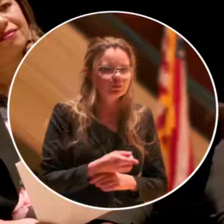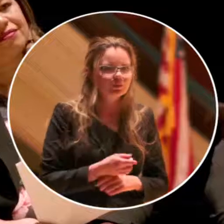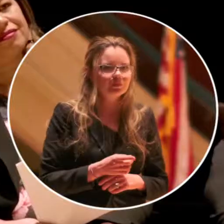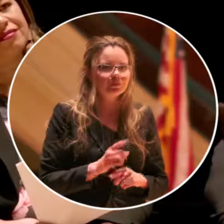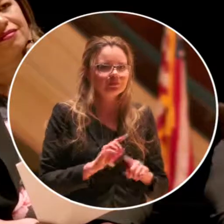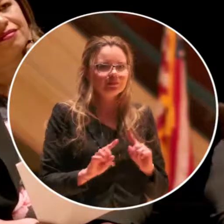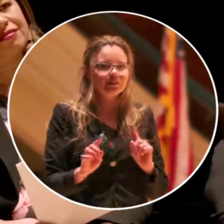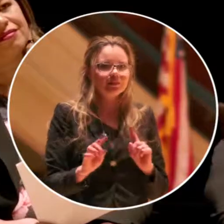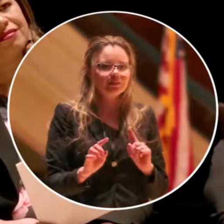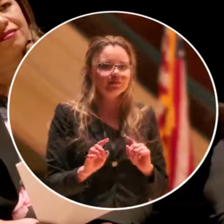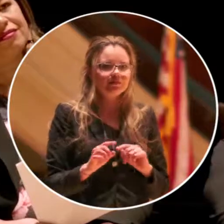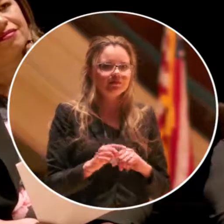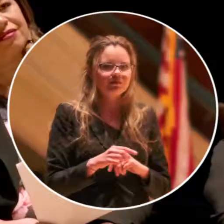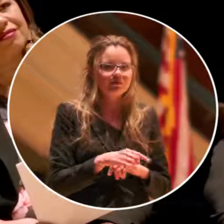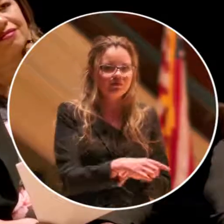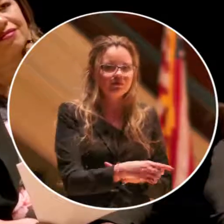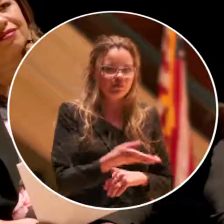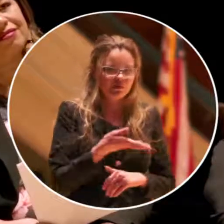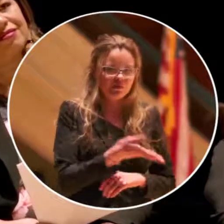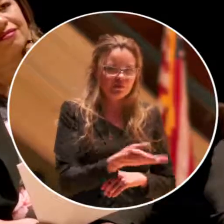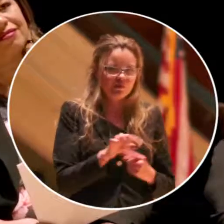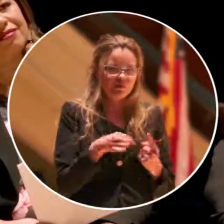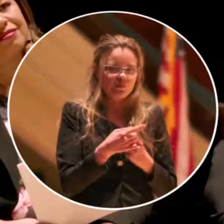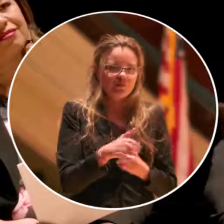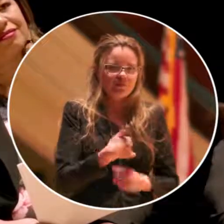always, you were there when I needed you.